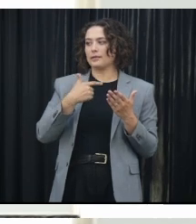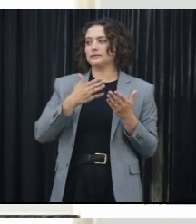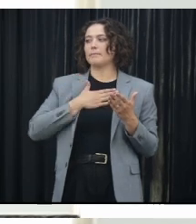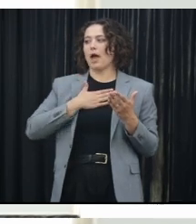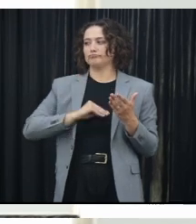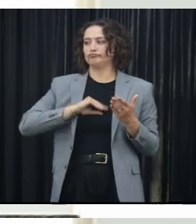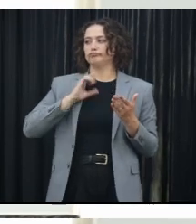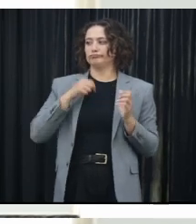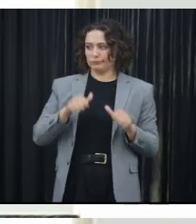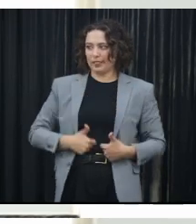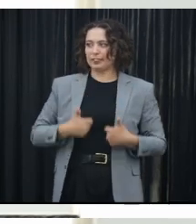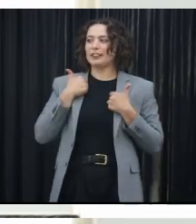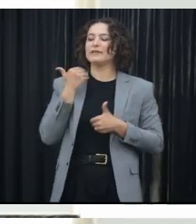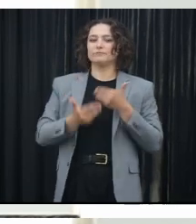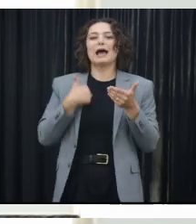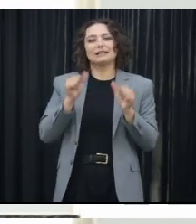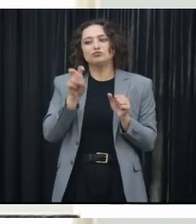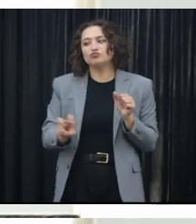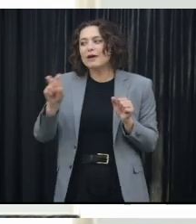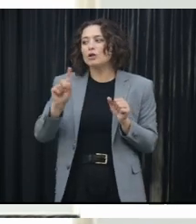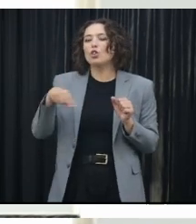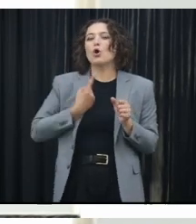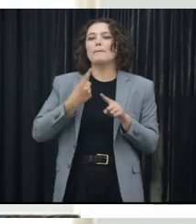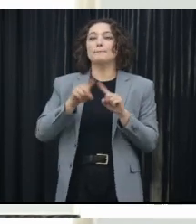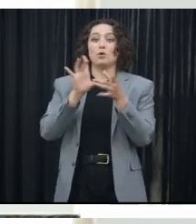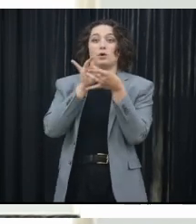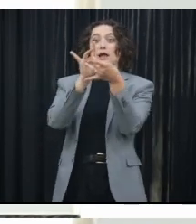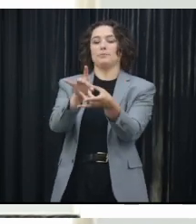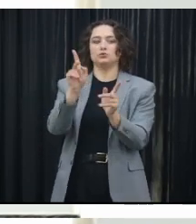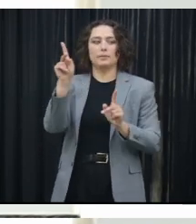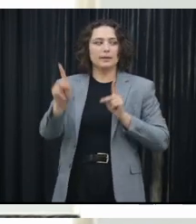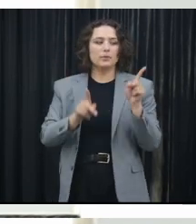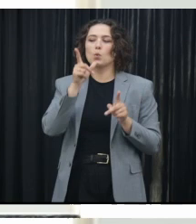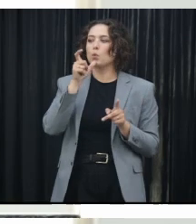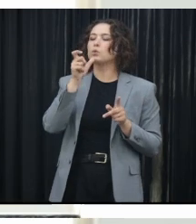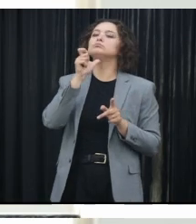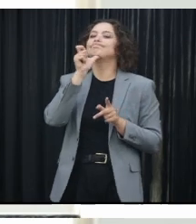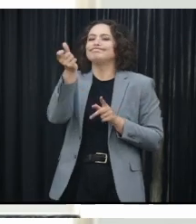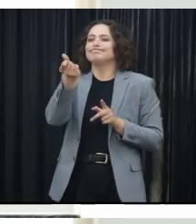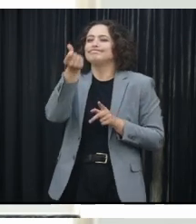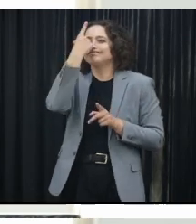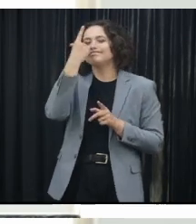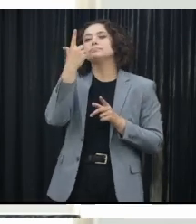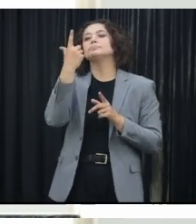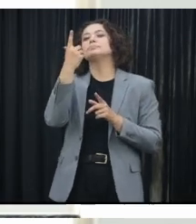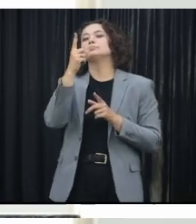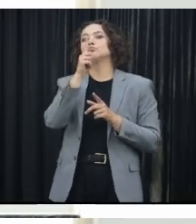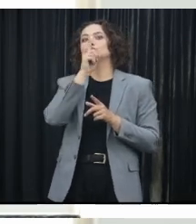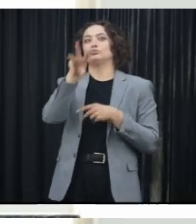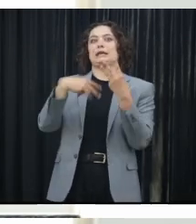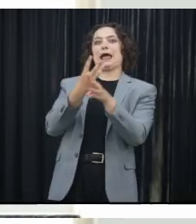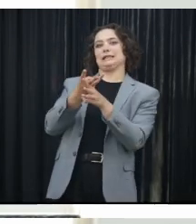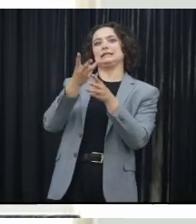life. I can travel alone. But when it comes to people that don't understand, what we ask is you please